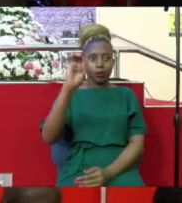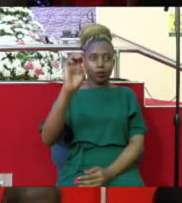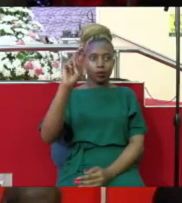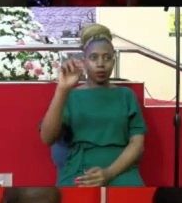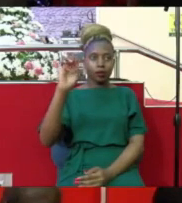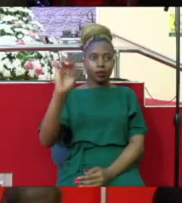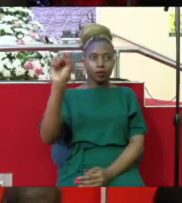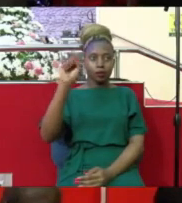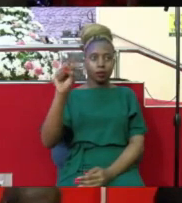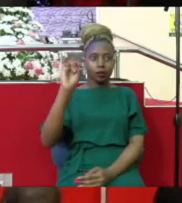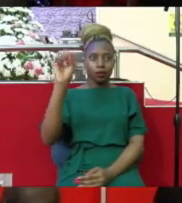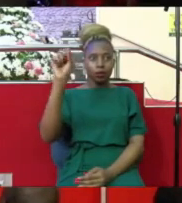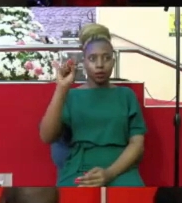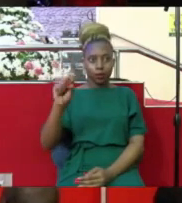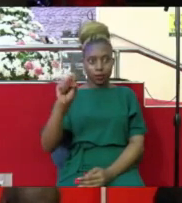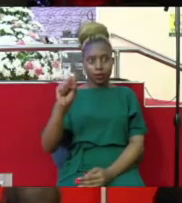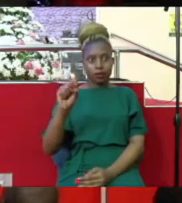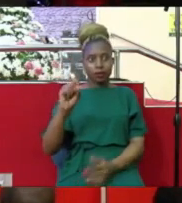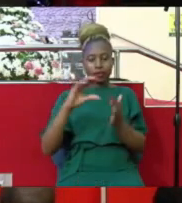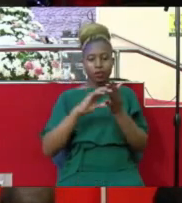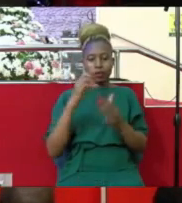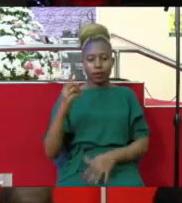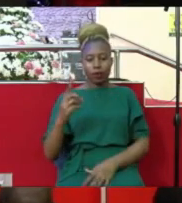that when God is in the equation,